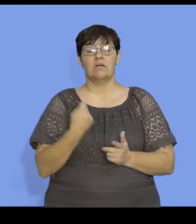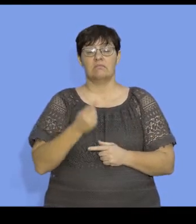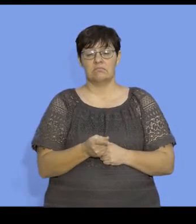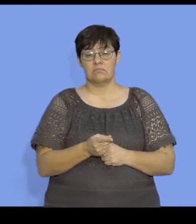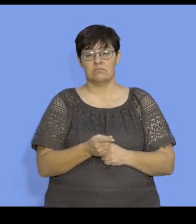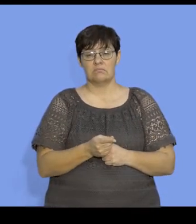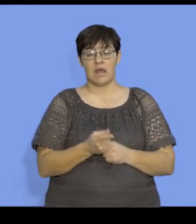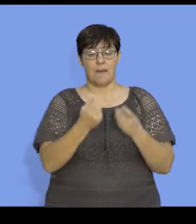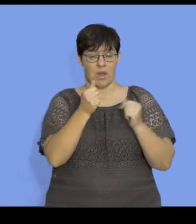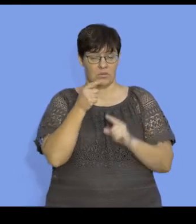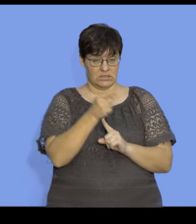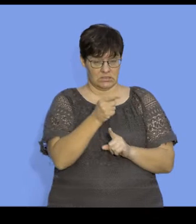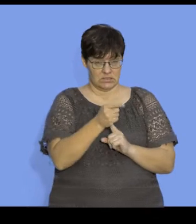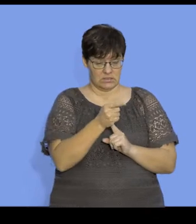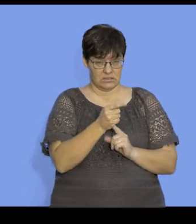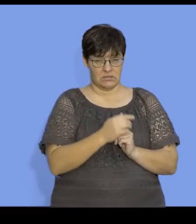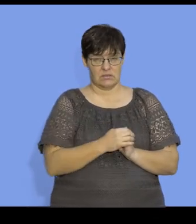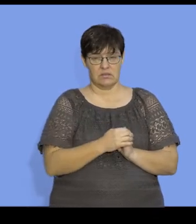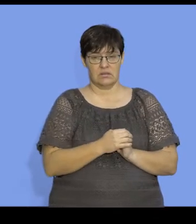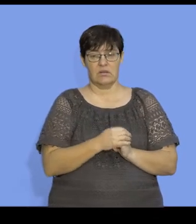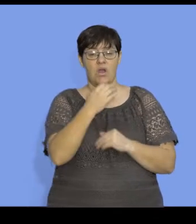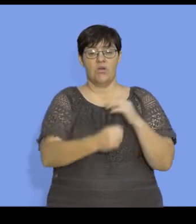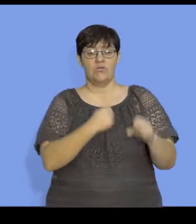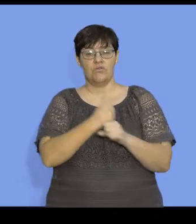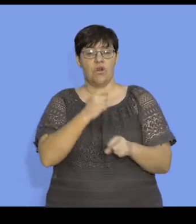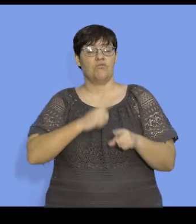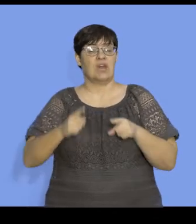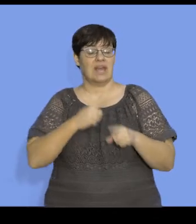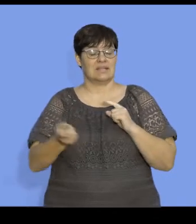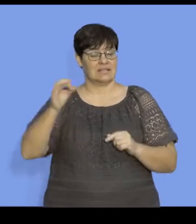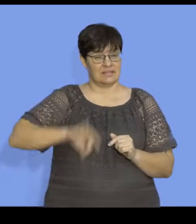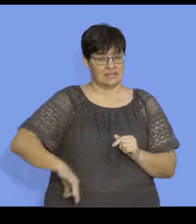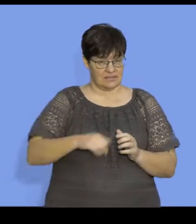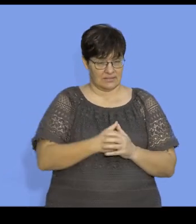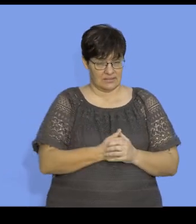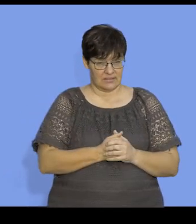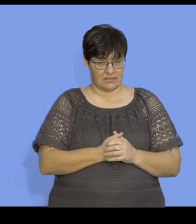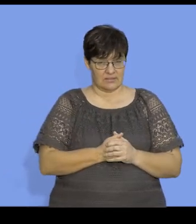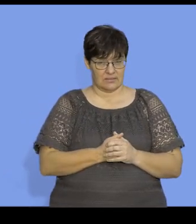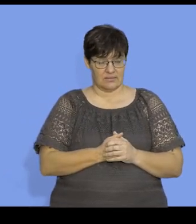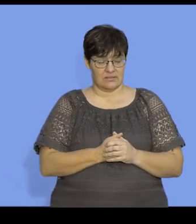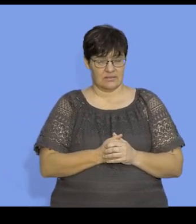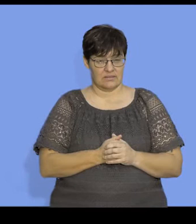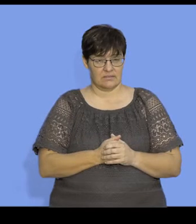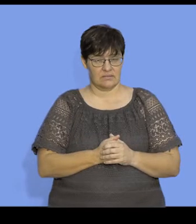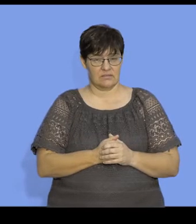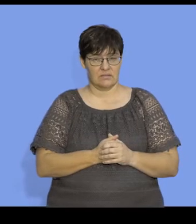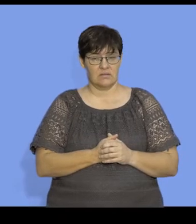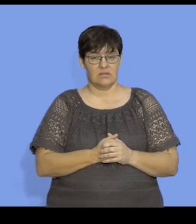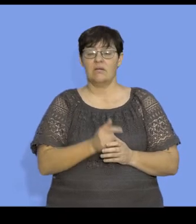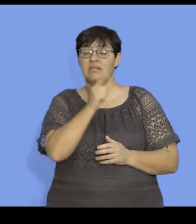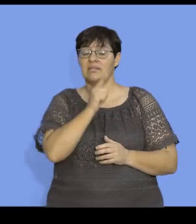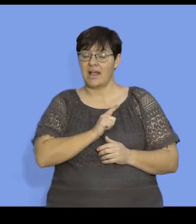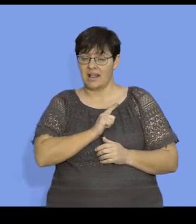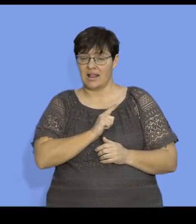your figures, annual rental income. Once again, annual rental income tells